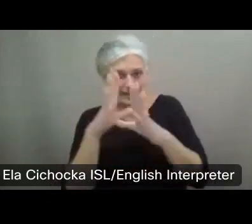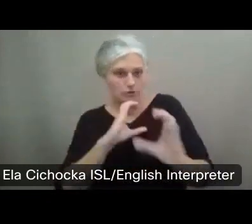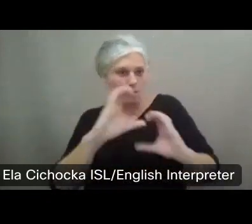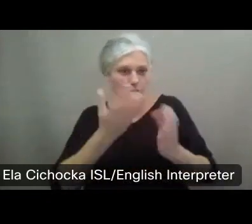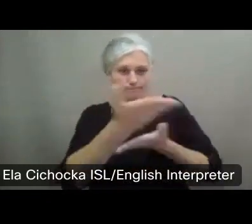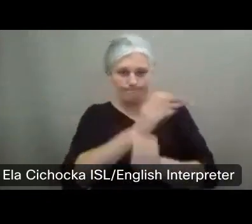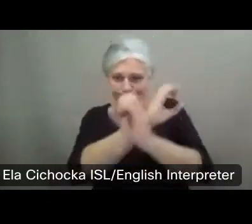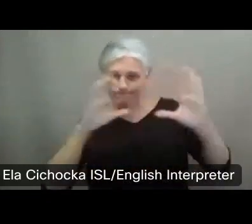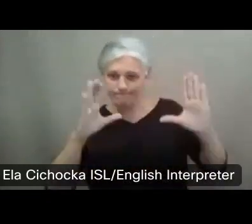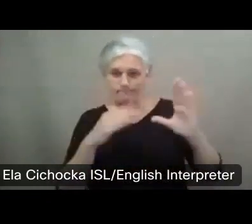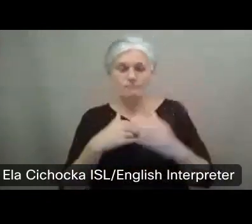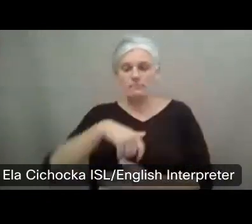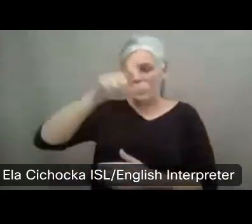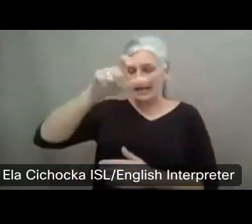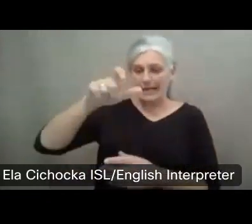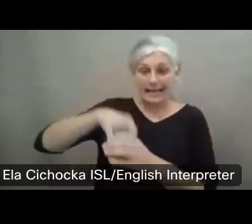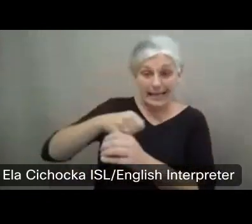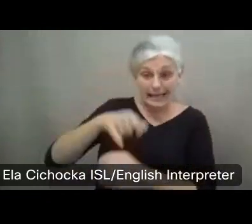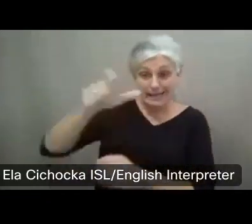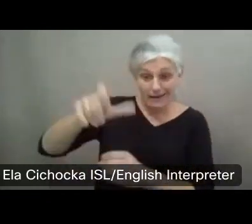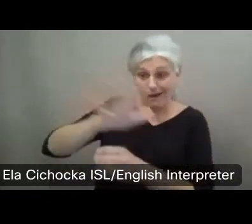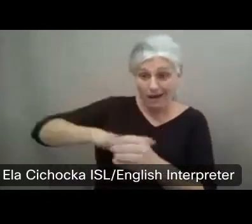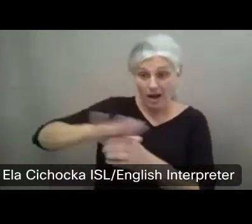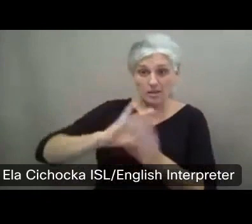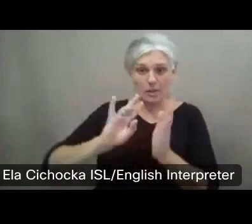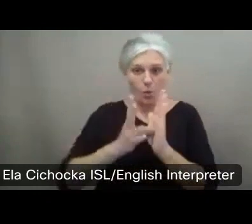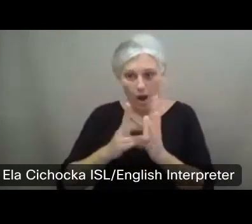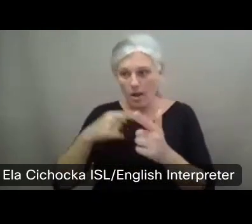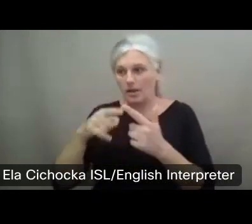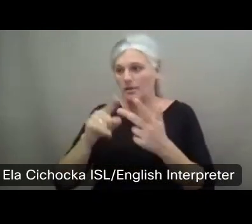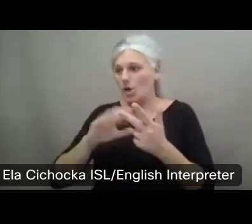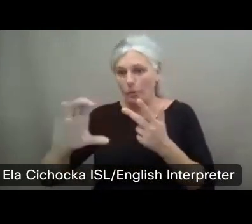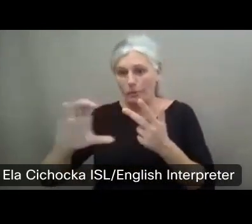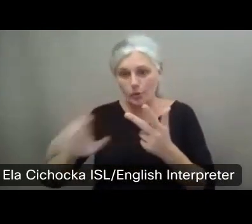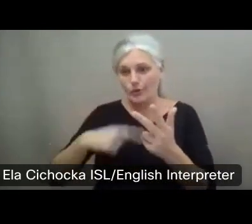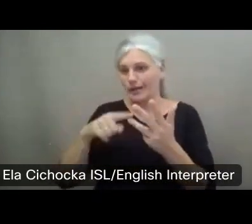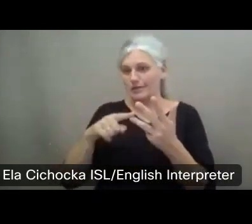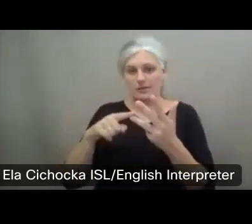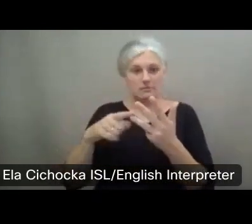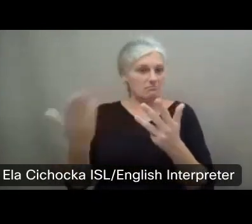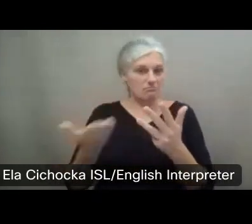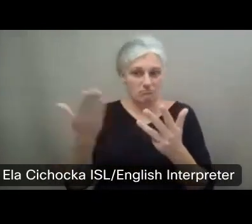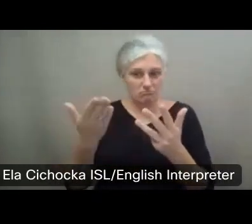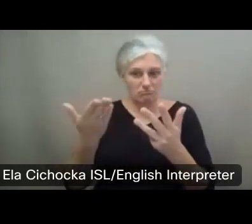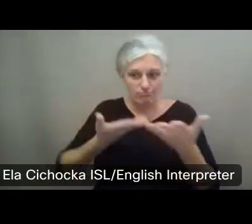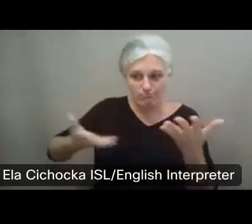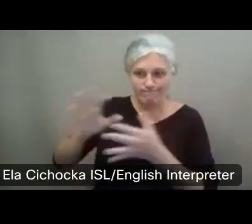communication between the clinical, you know, the quality, the communication side, you know, and it is about that